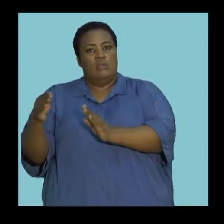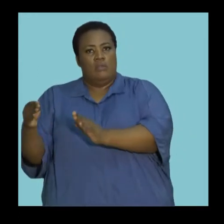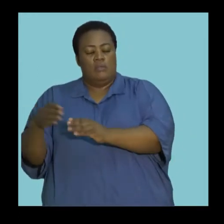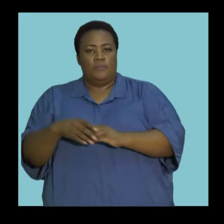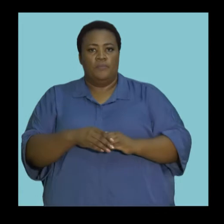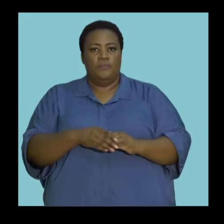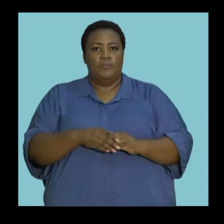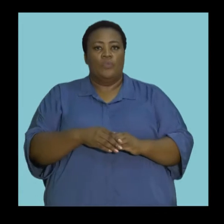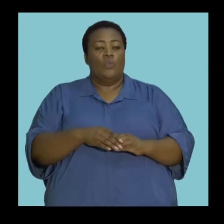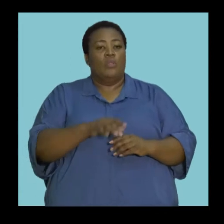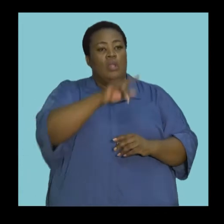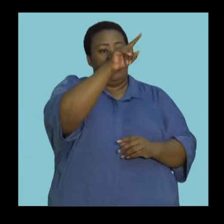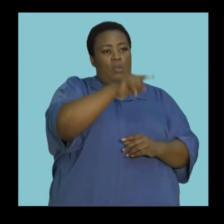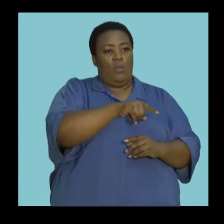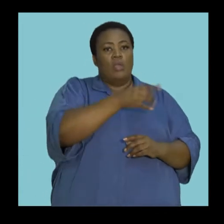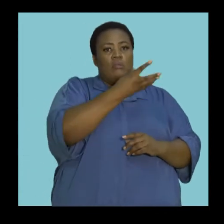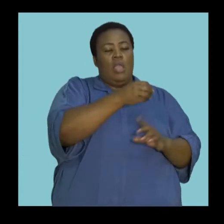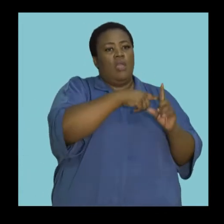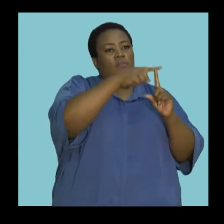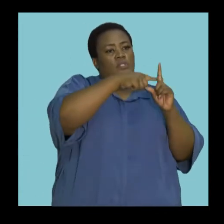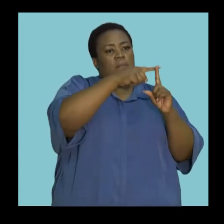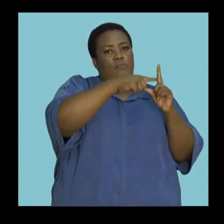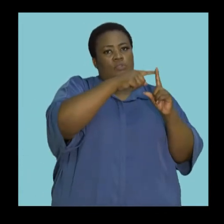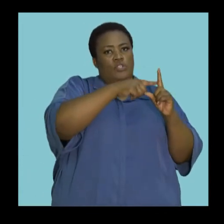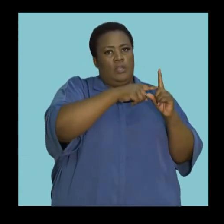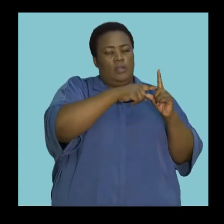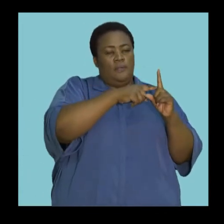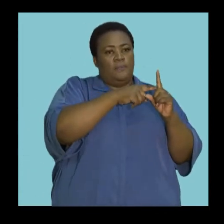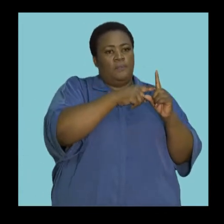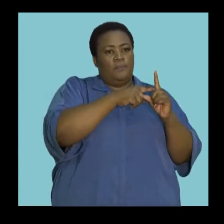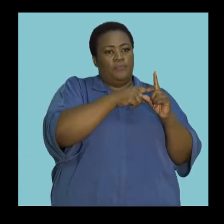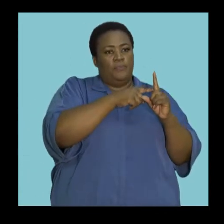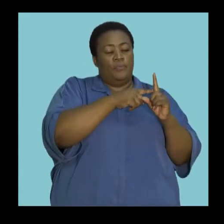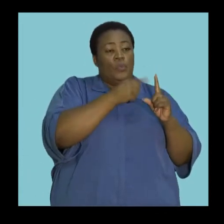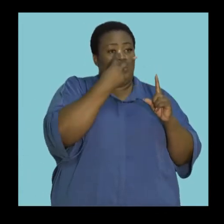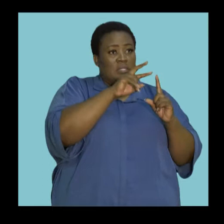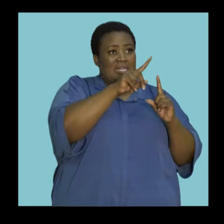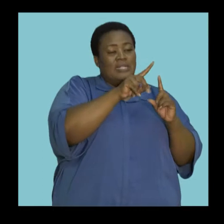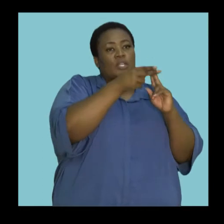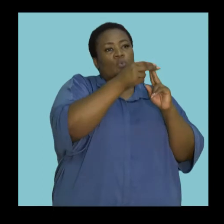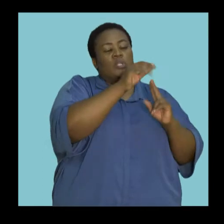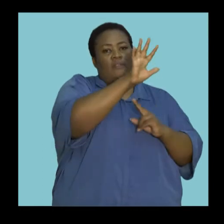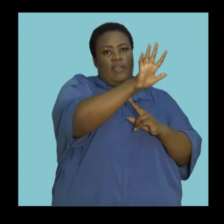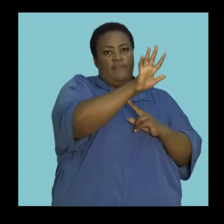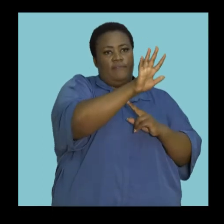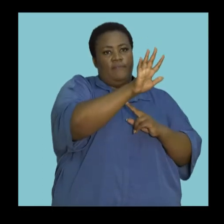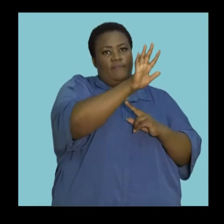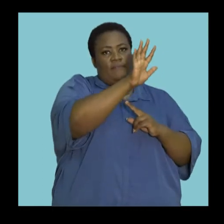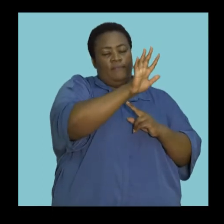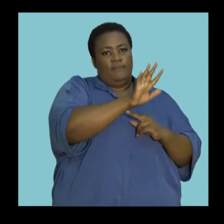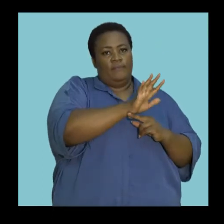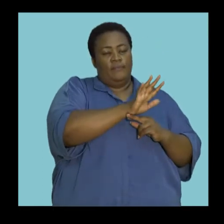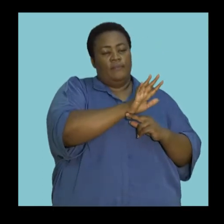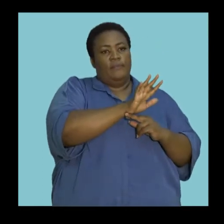the x-axis. On the y-axis we have temperature, and we can clearly see that temperature is in units of 5, and